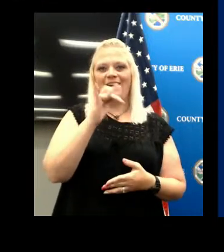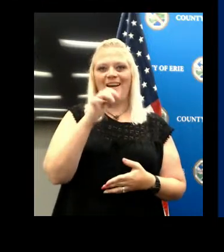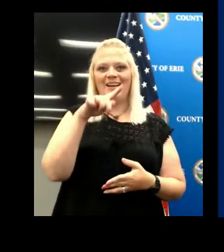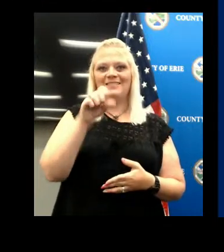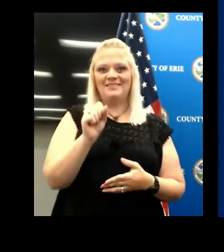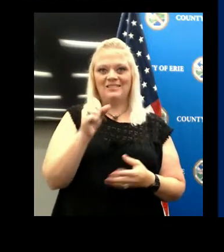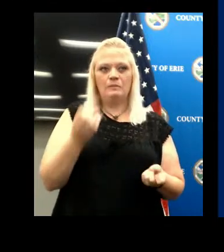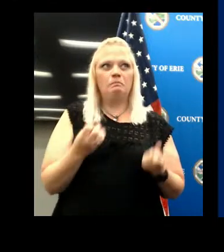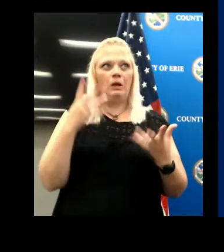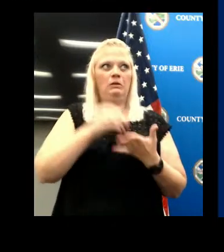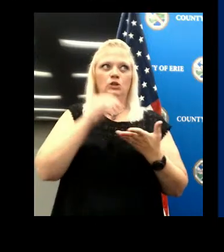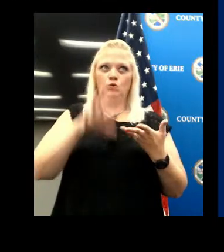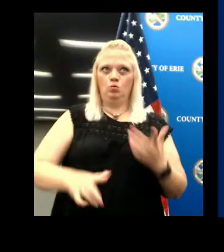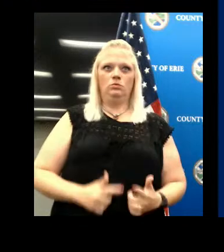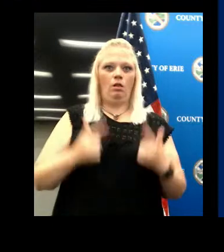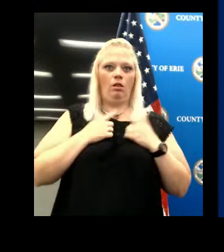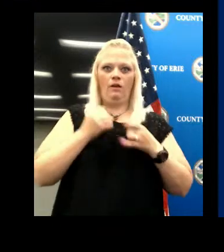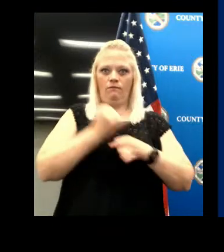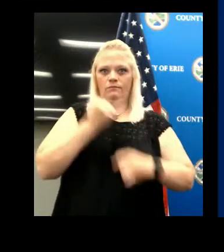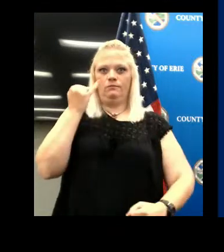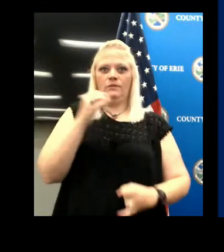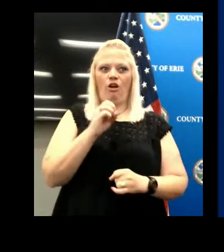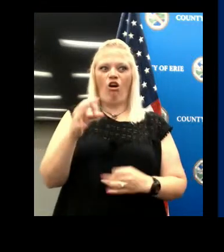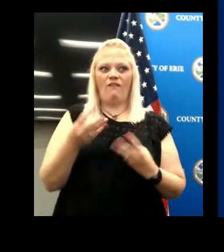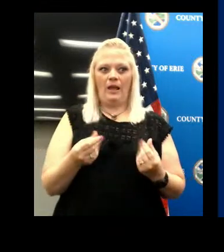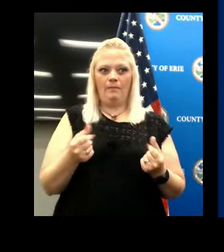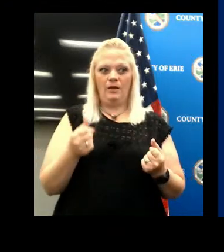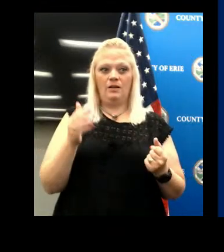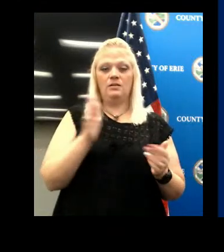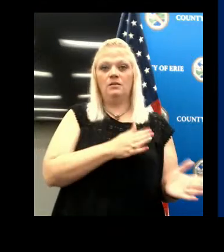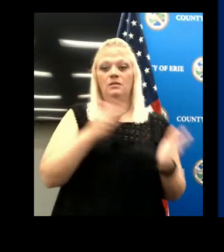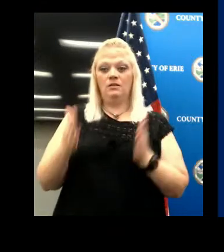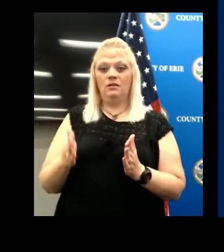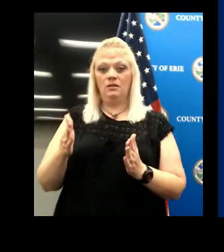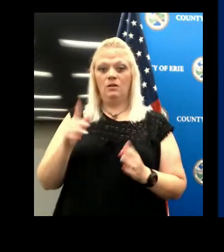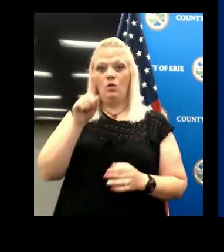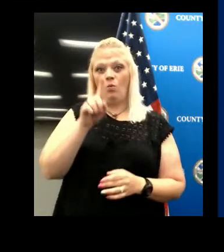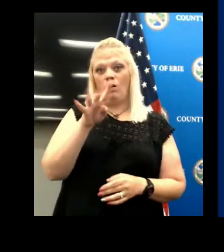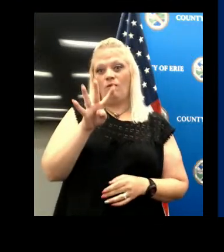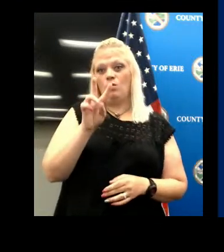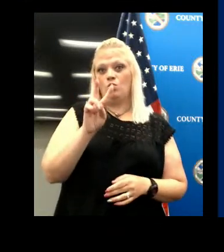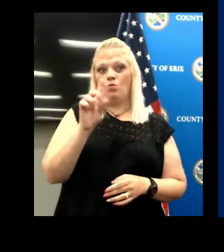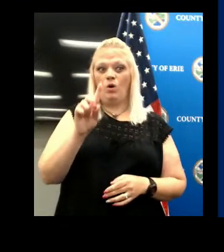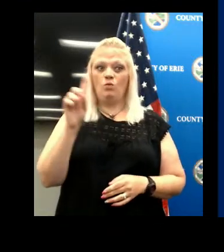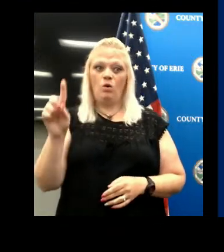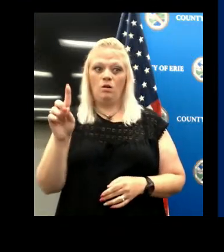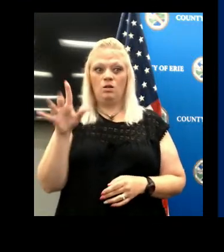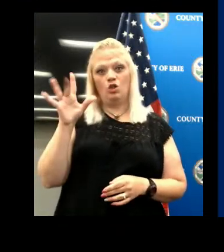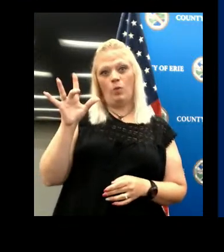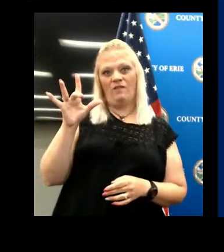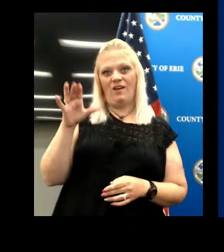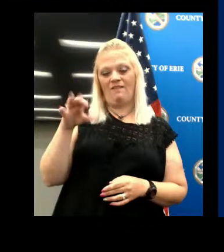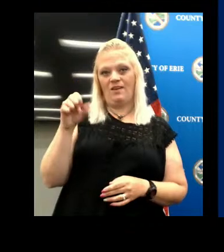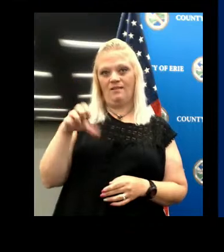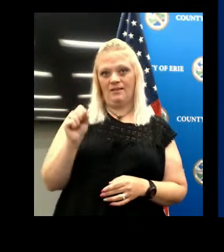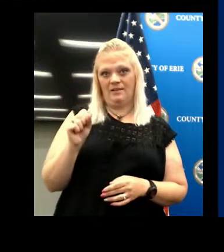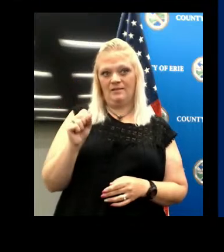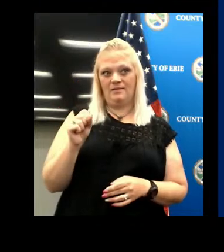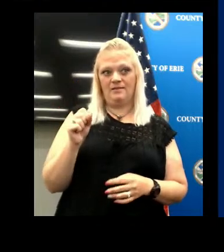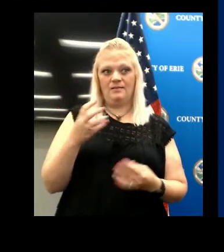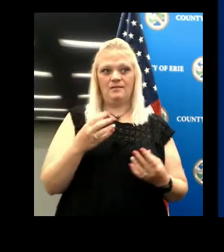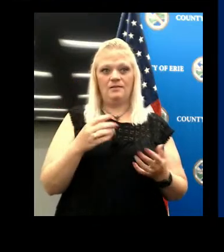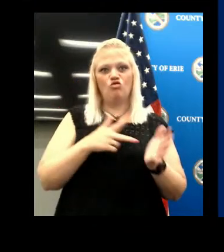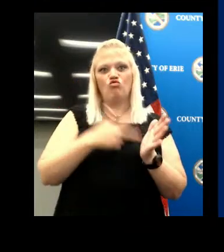students live off campus. The next largest zip code by comparison was 14211 at 25 cases. So more